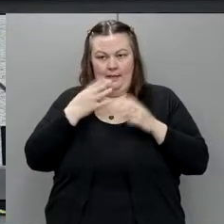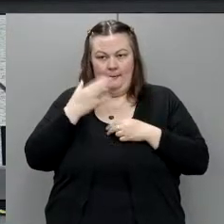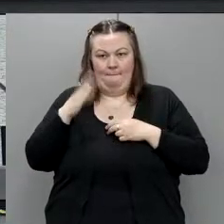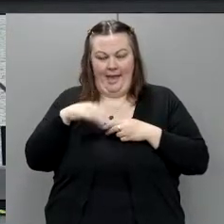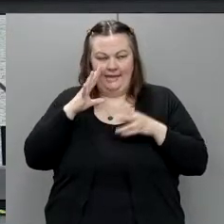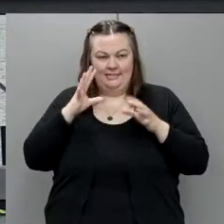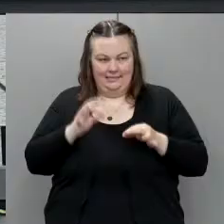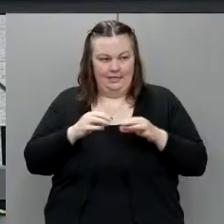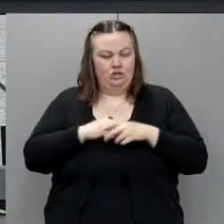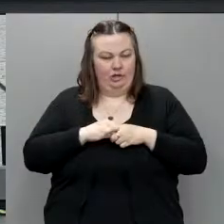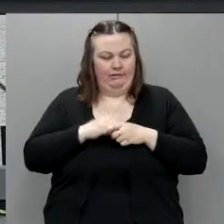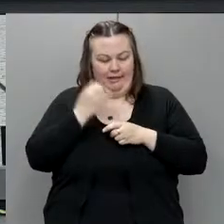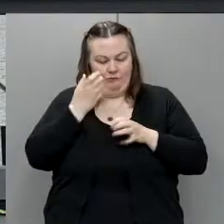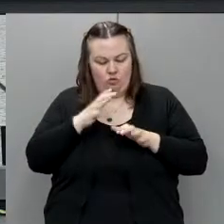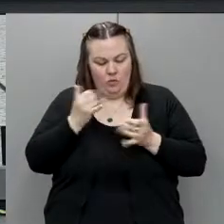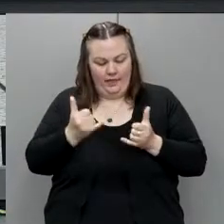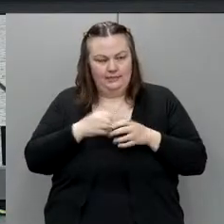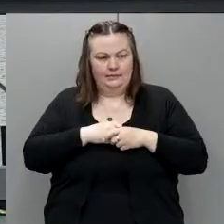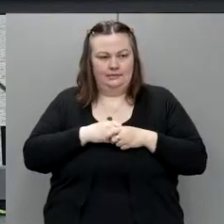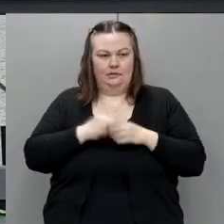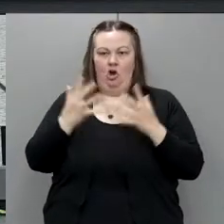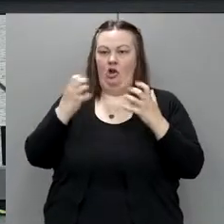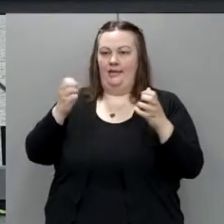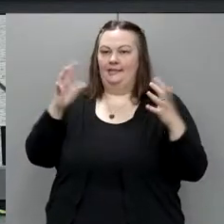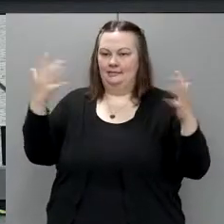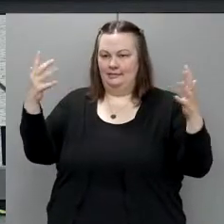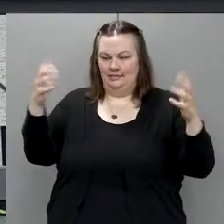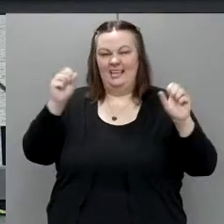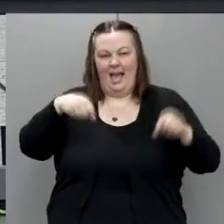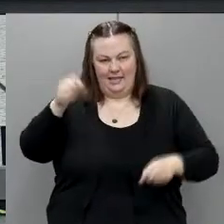bad decision if you do this.